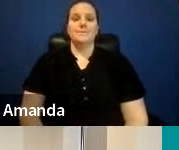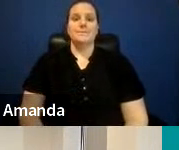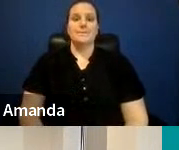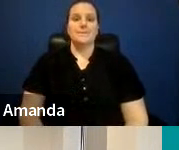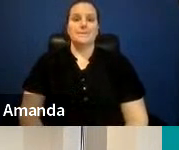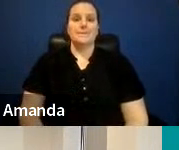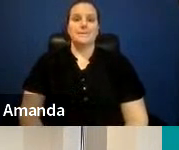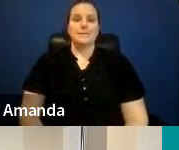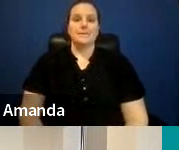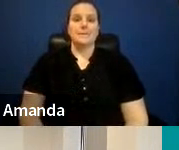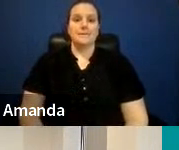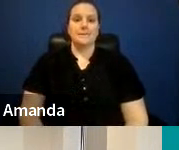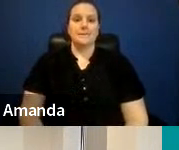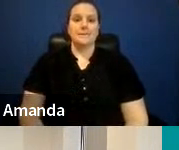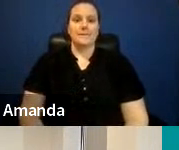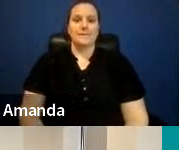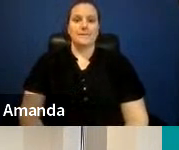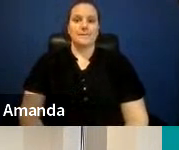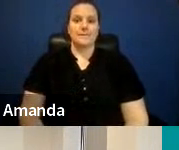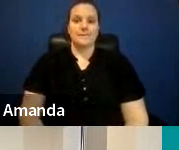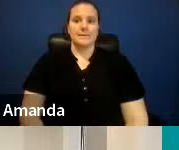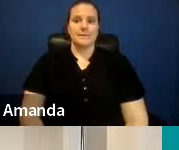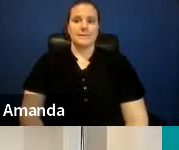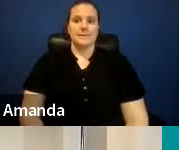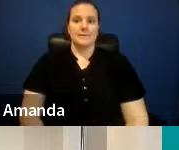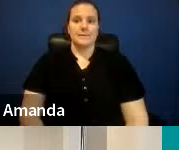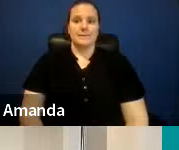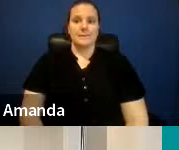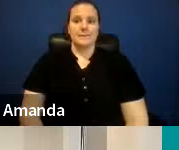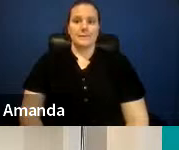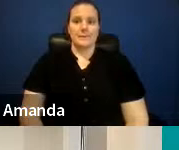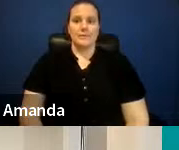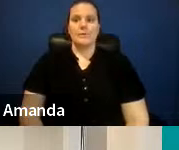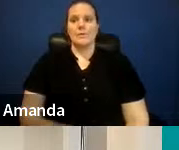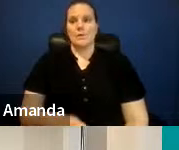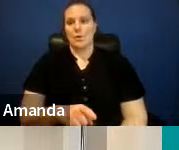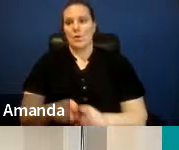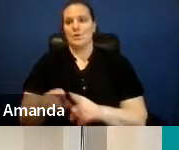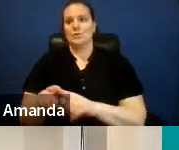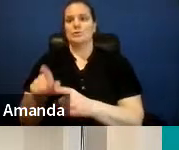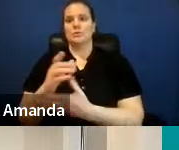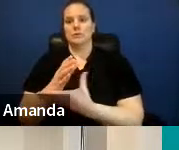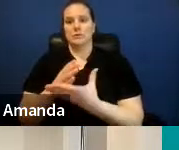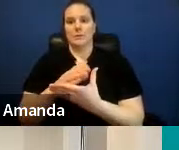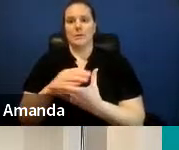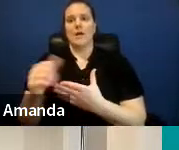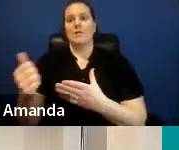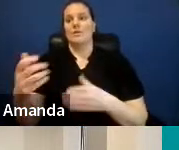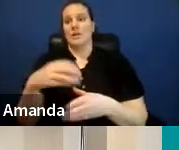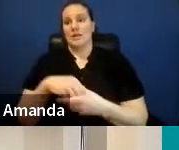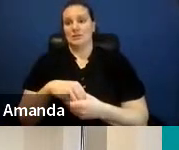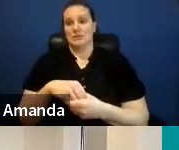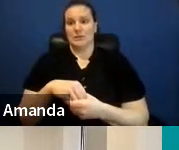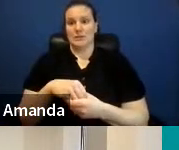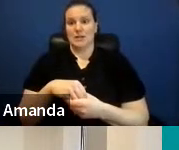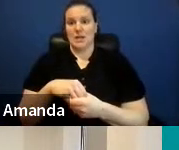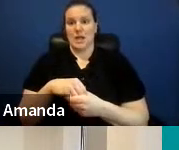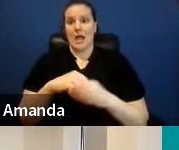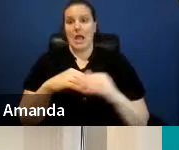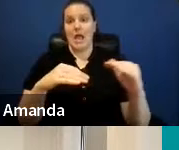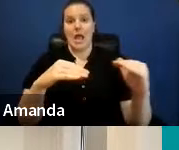We also have had some Other engagement, we had an equity